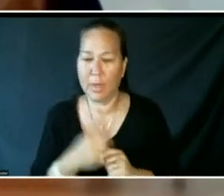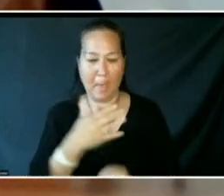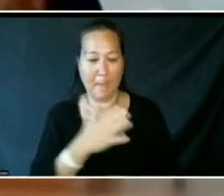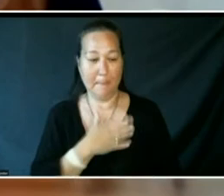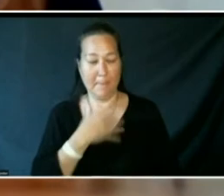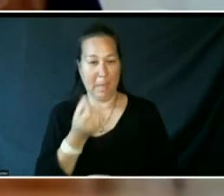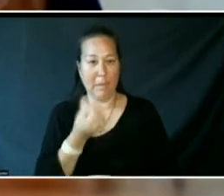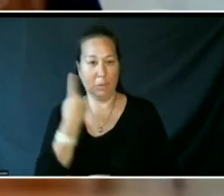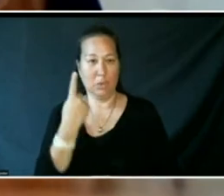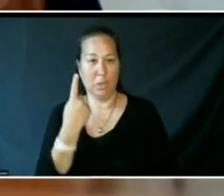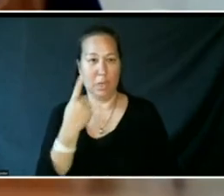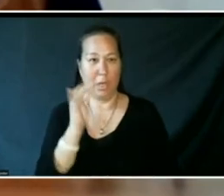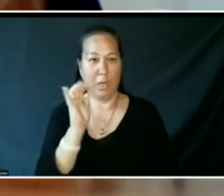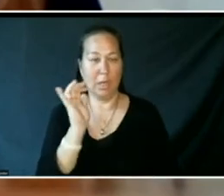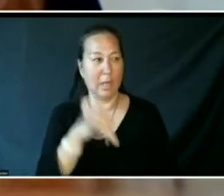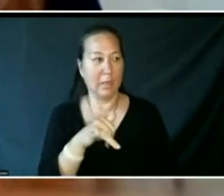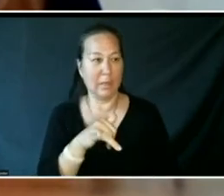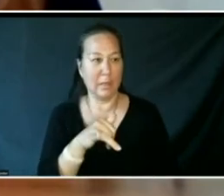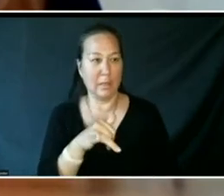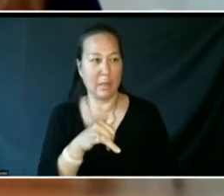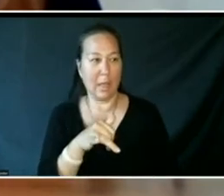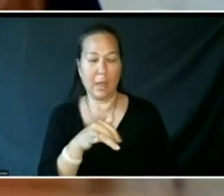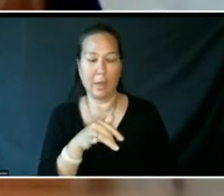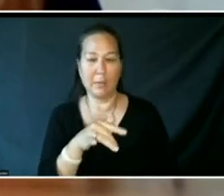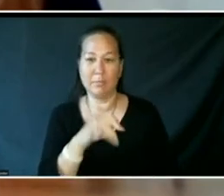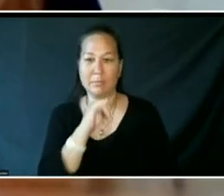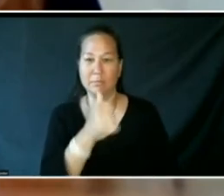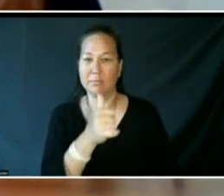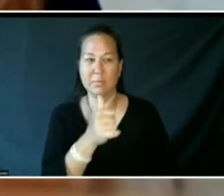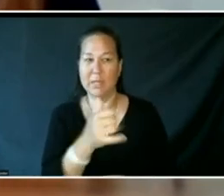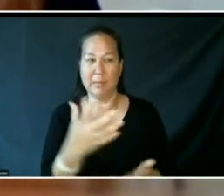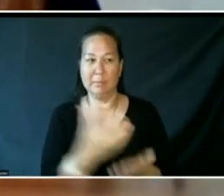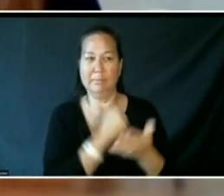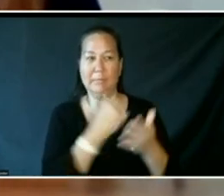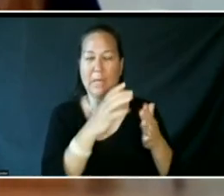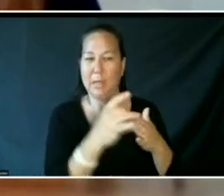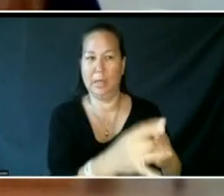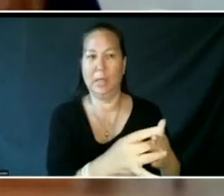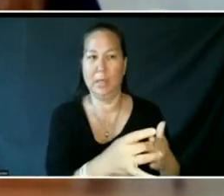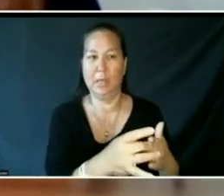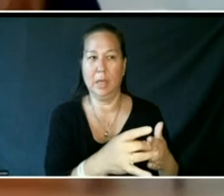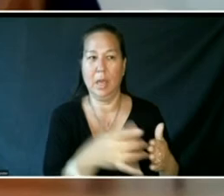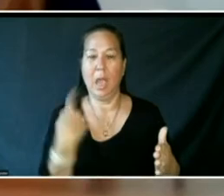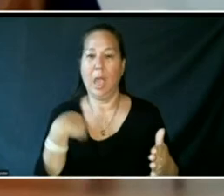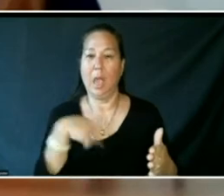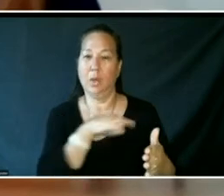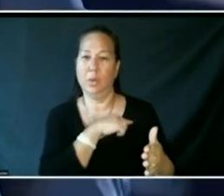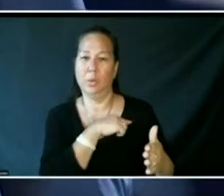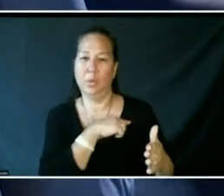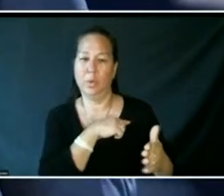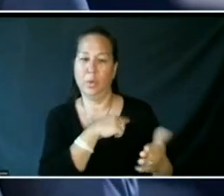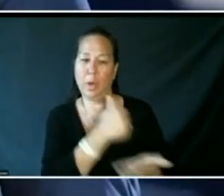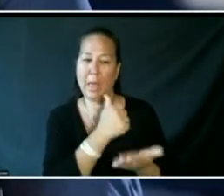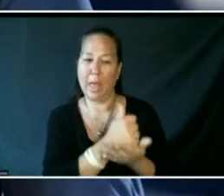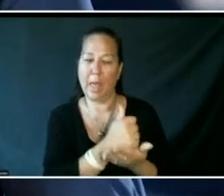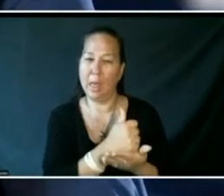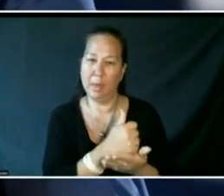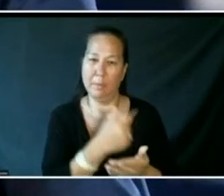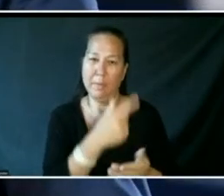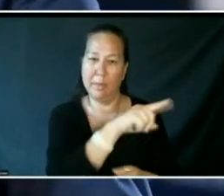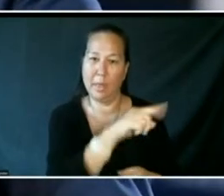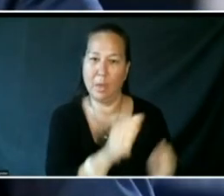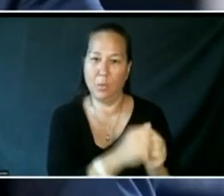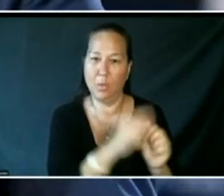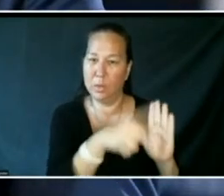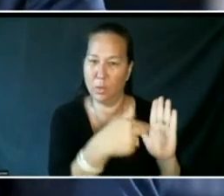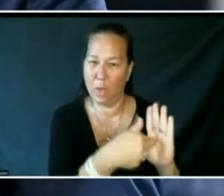understanding is the campaign did take the lead, and we just were helping them in that role. As President Trump and his